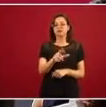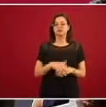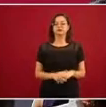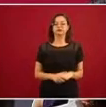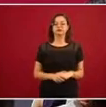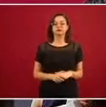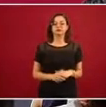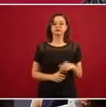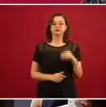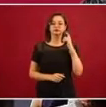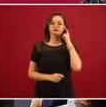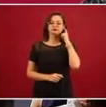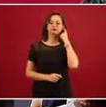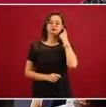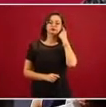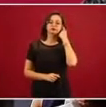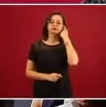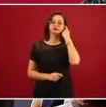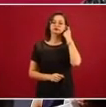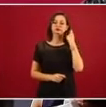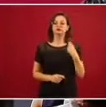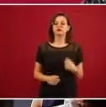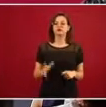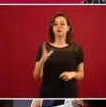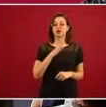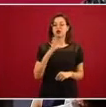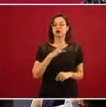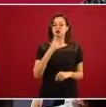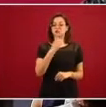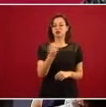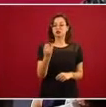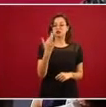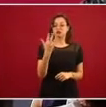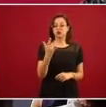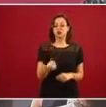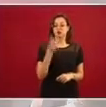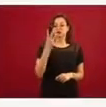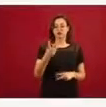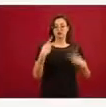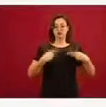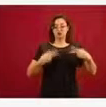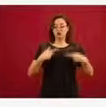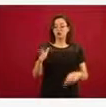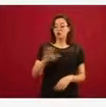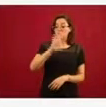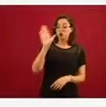can present these daily reports to you. So we have,